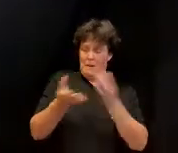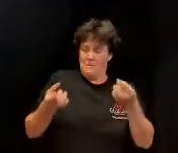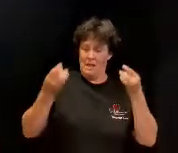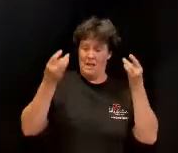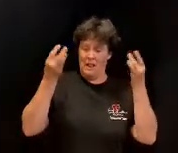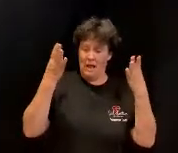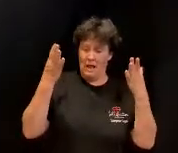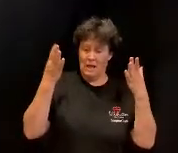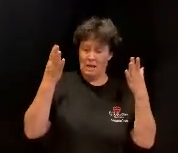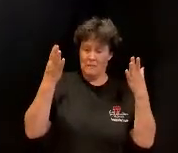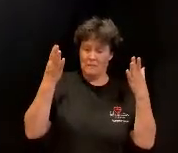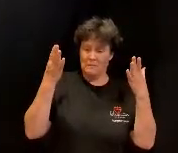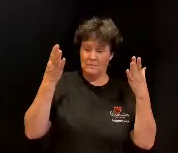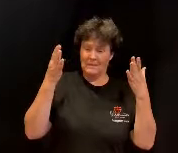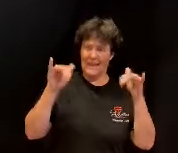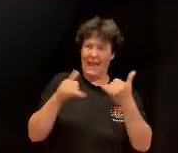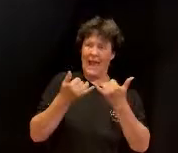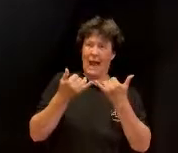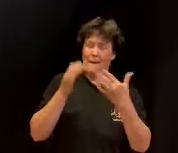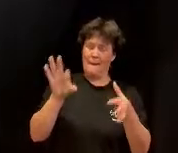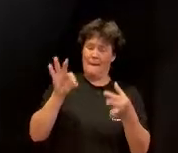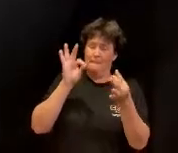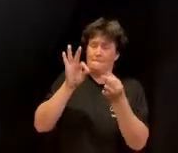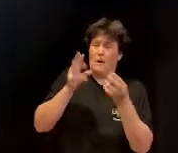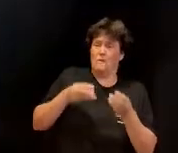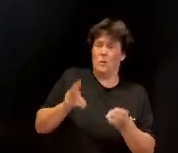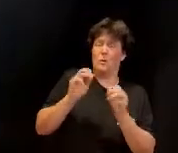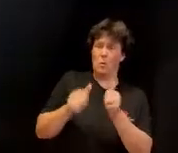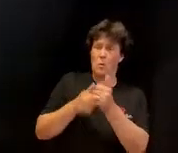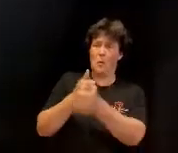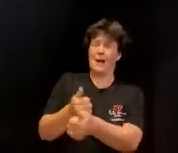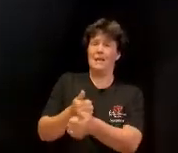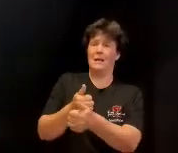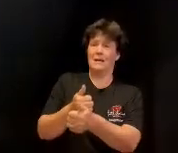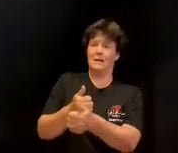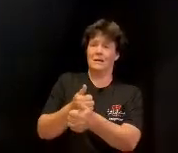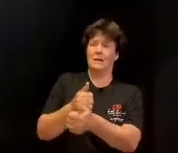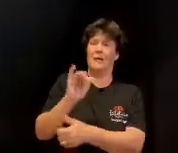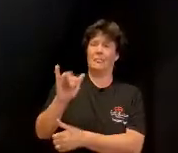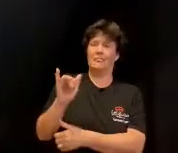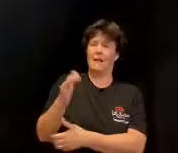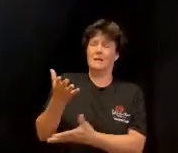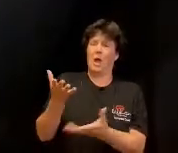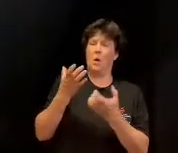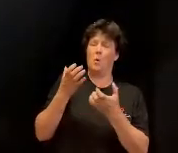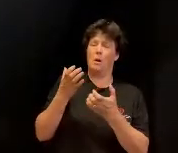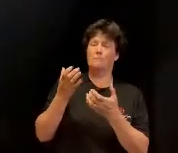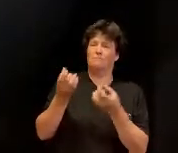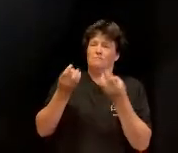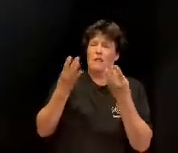Jesus walked in, light came, and people said, "I want to follow that."